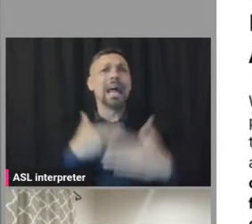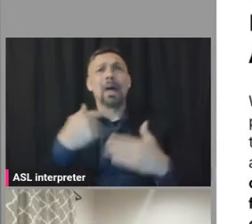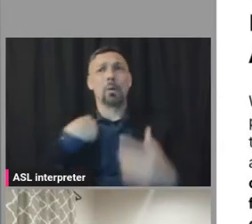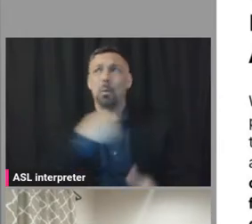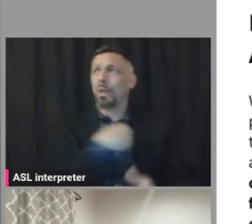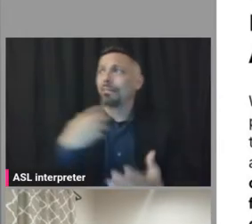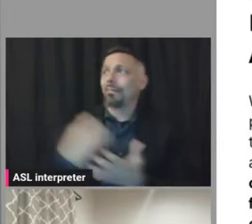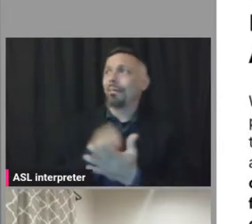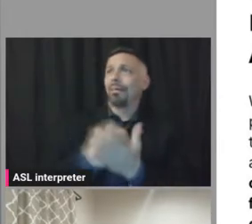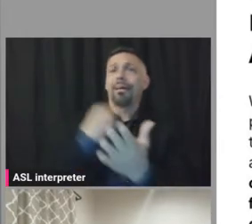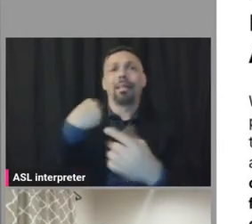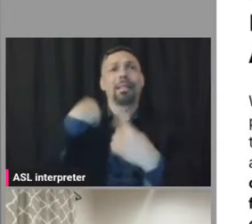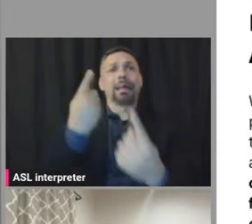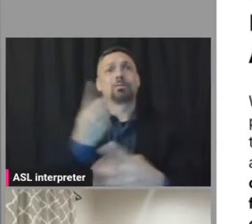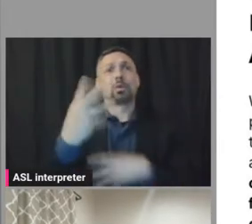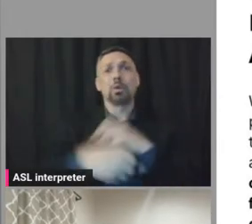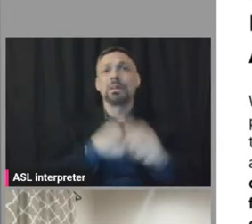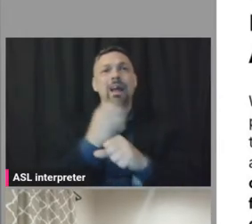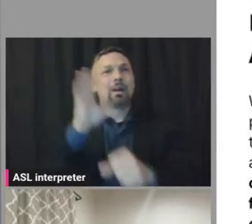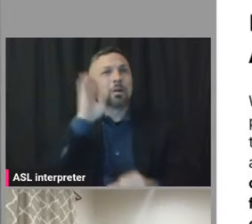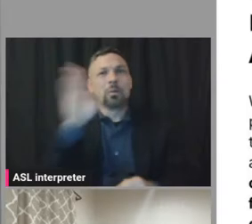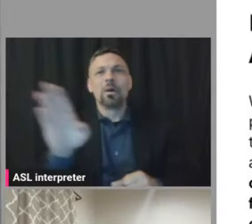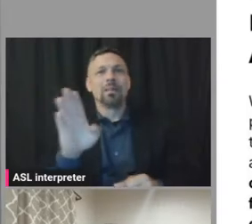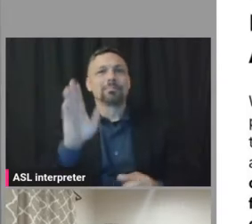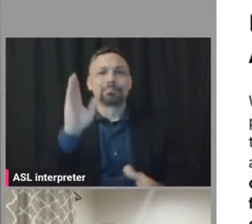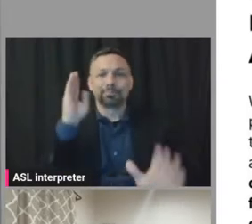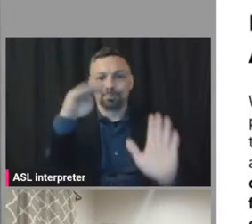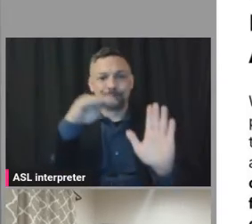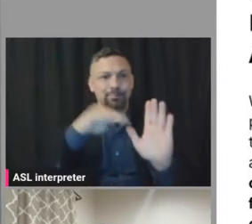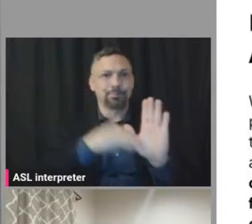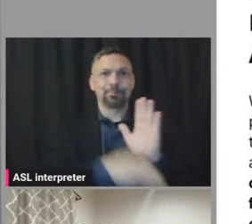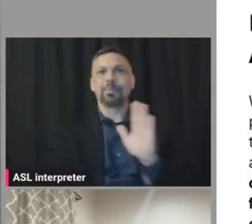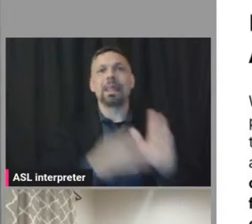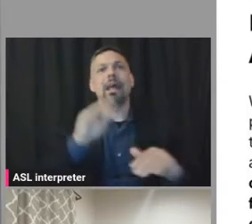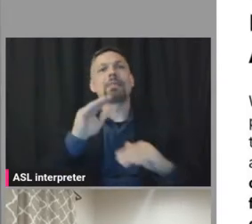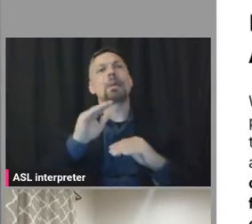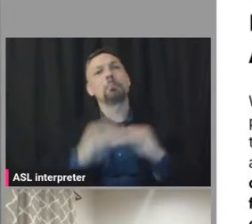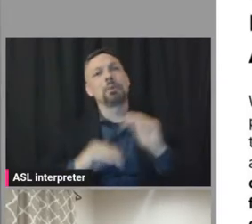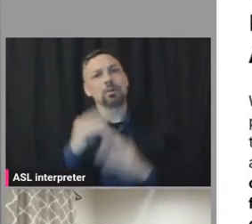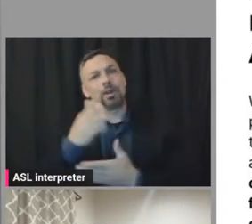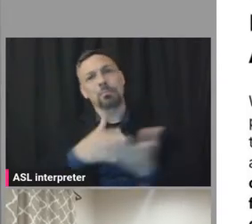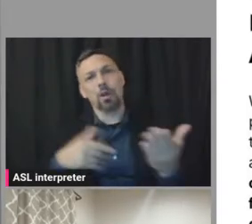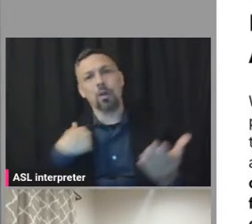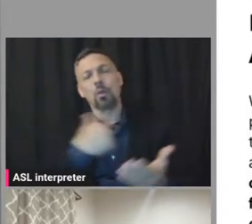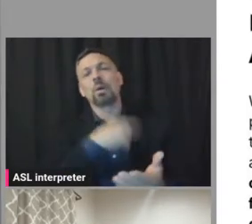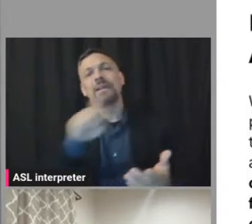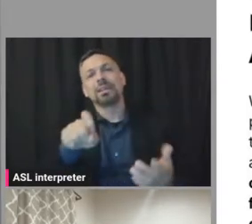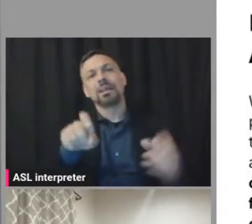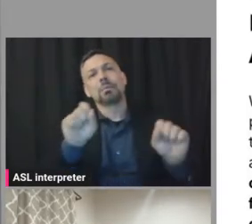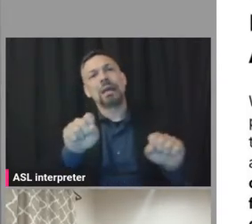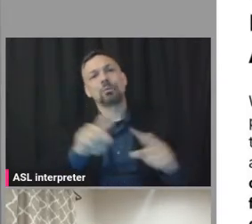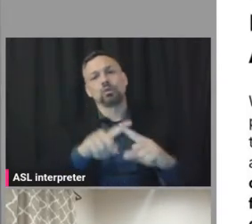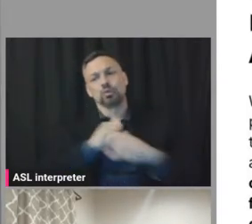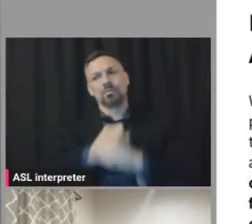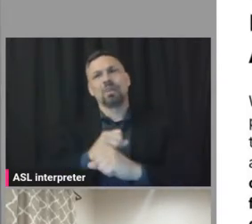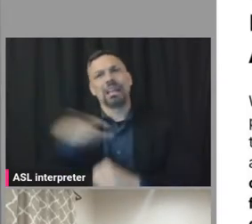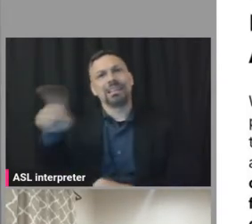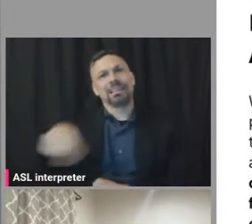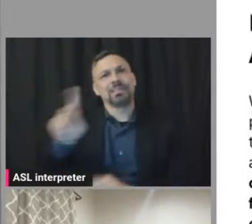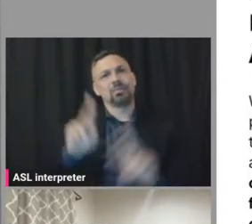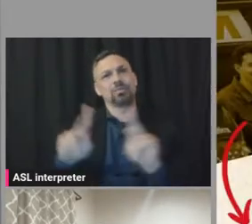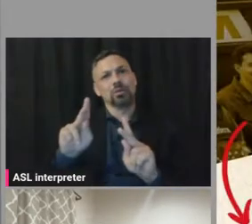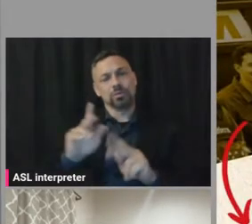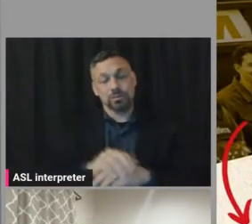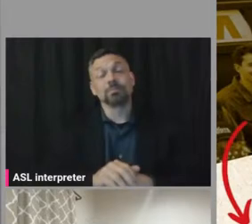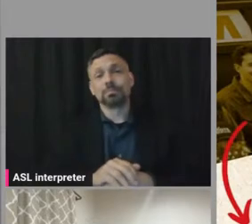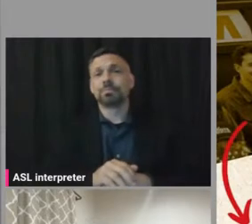years are not going to actually pay off in terms of the building aspect, right? We need to be able to defend these folks. Can I have the